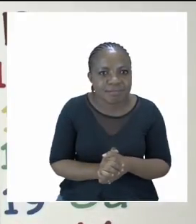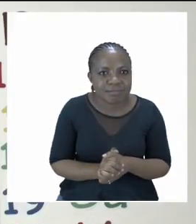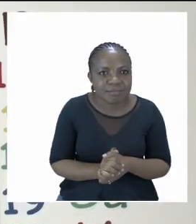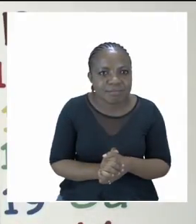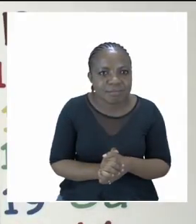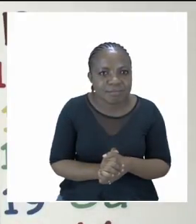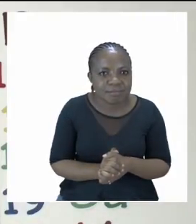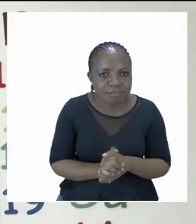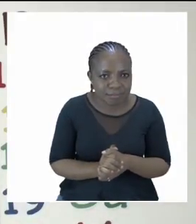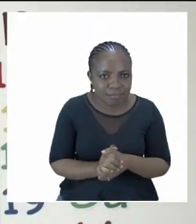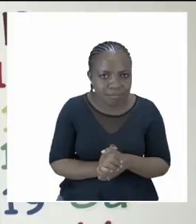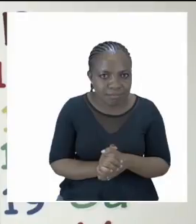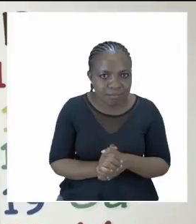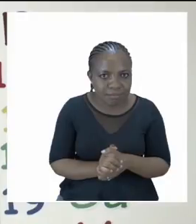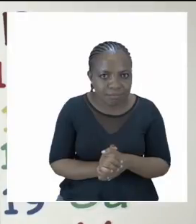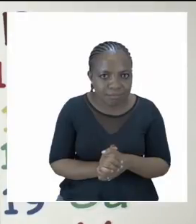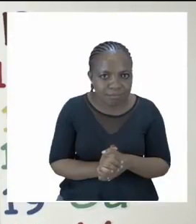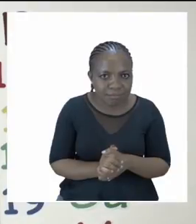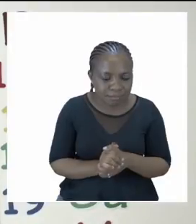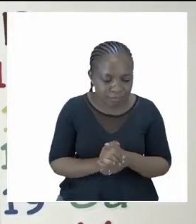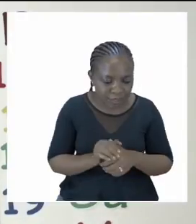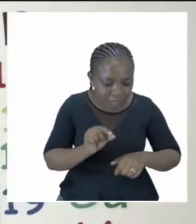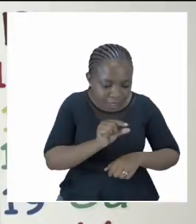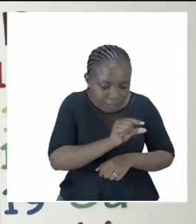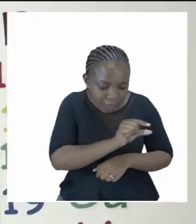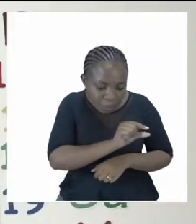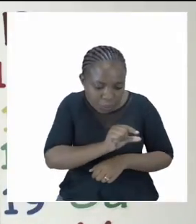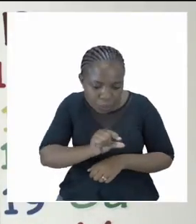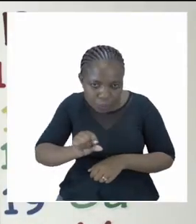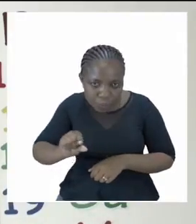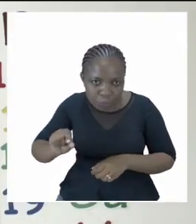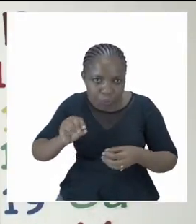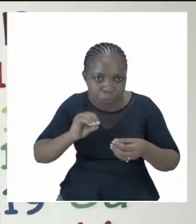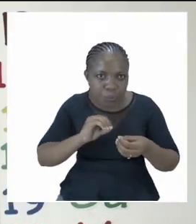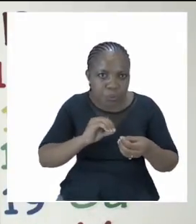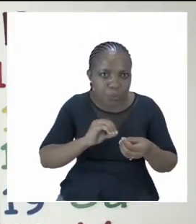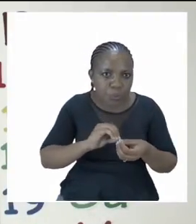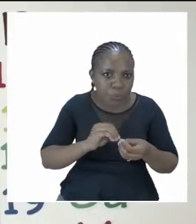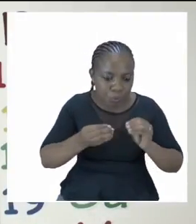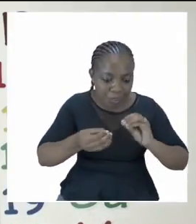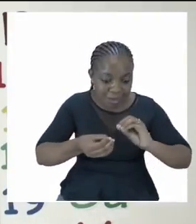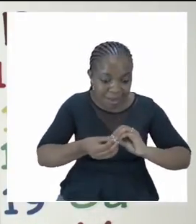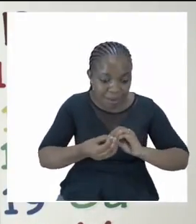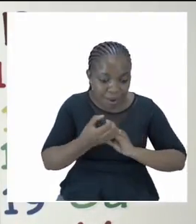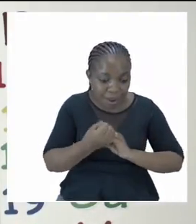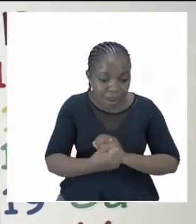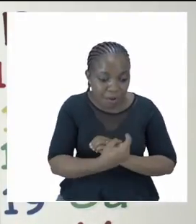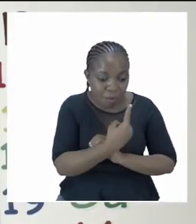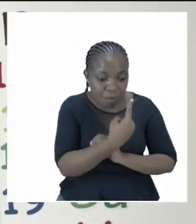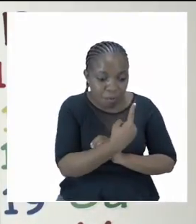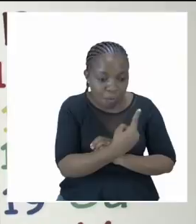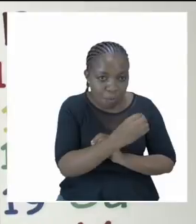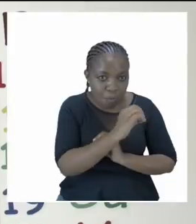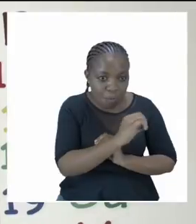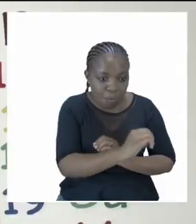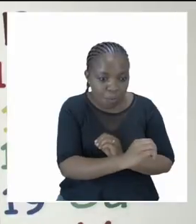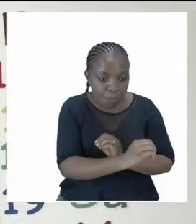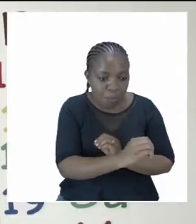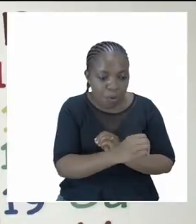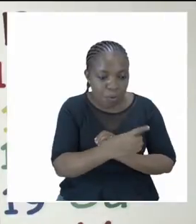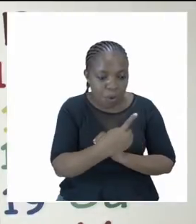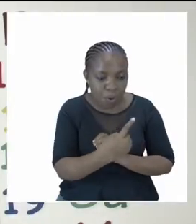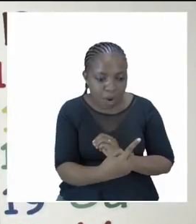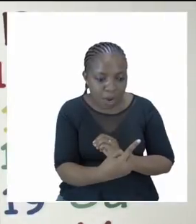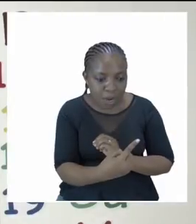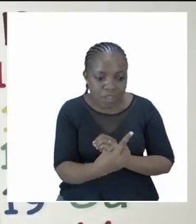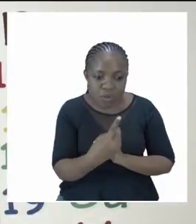the number 2. As you can see, we are also missing our number 2. So it is going to